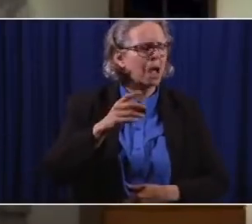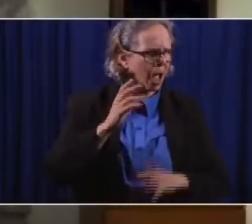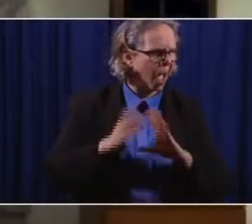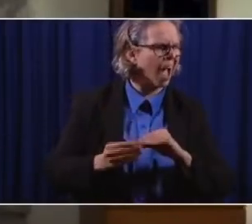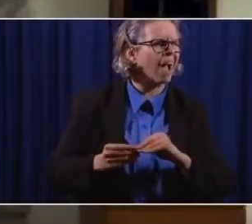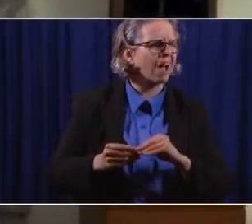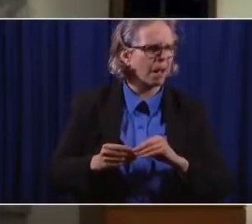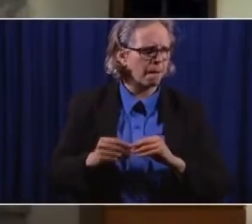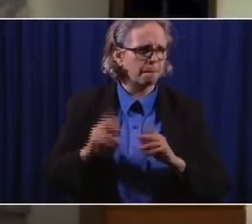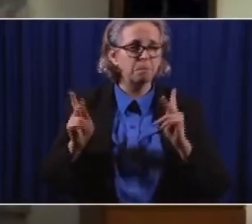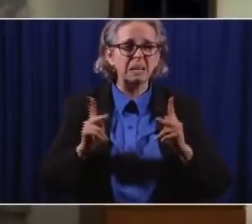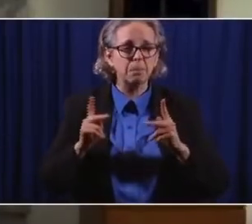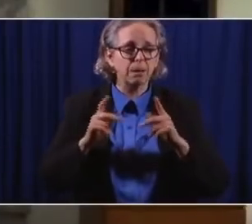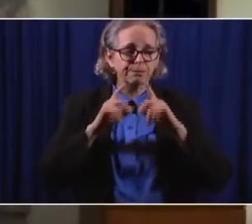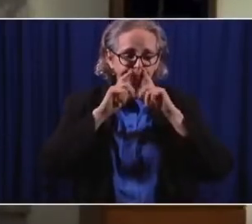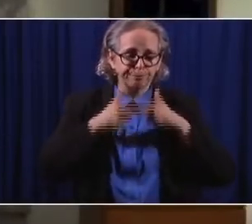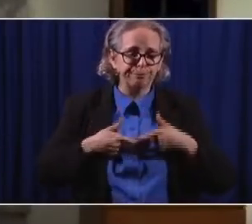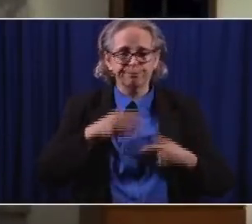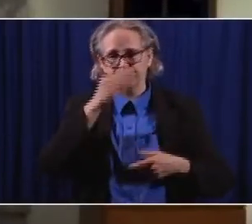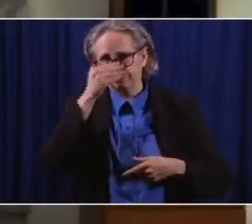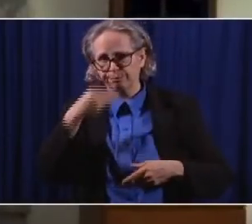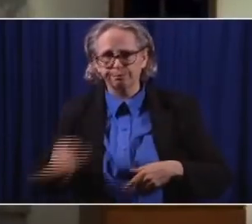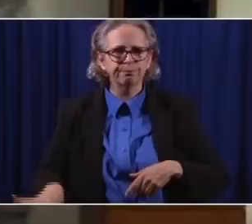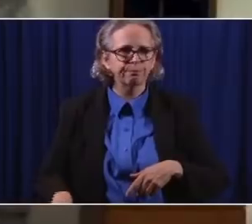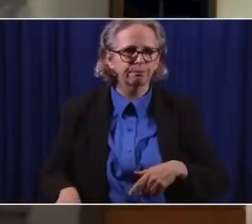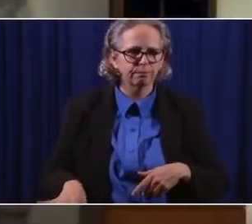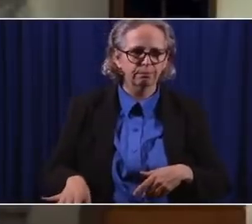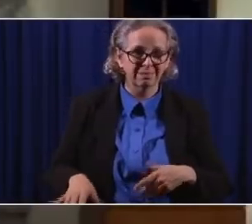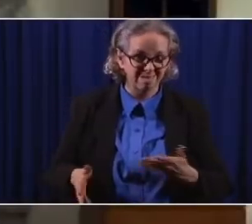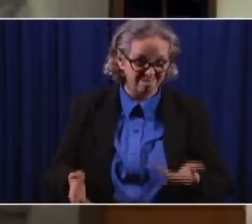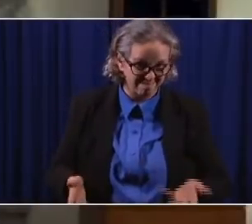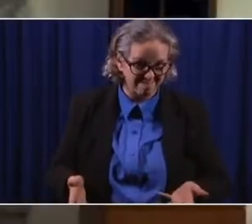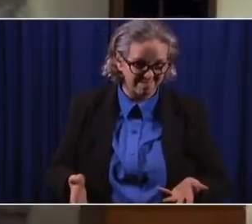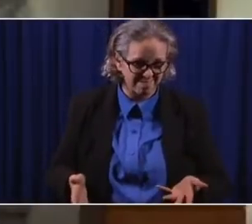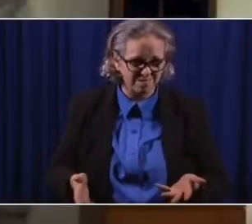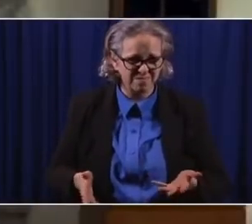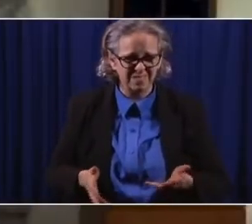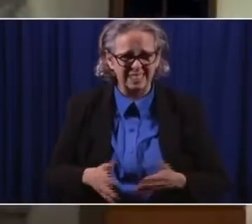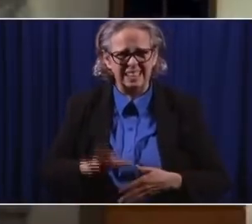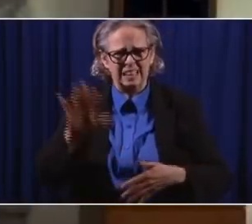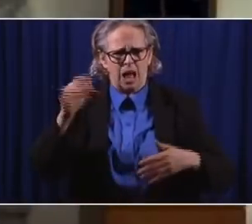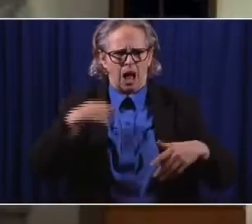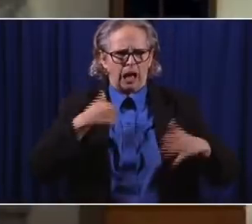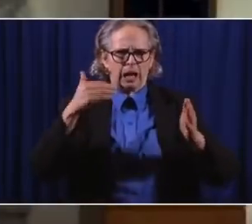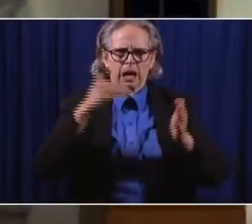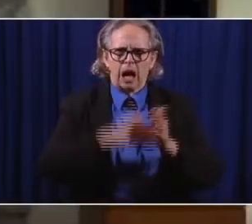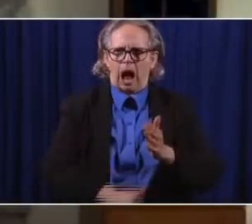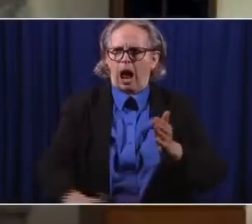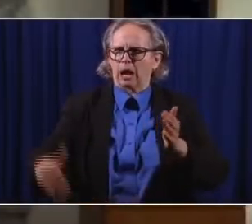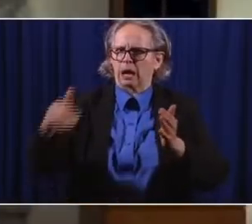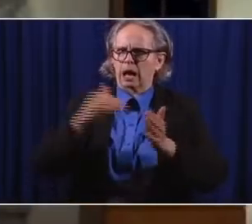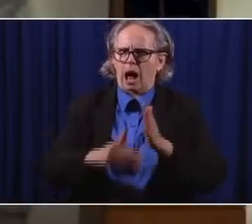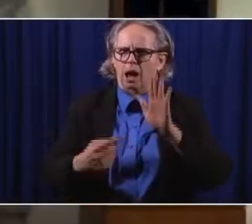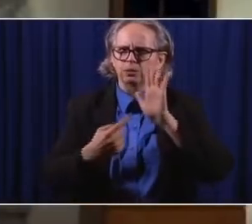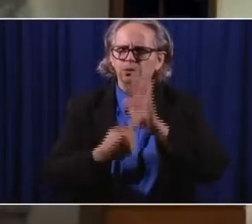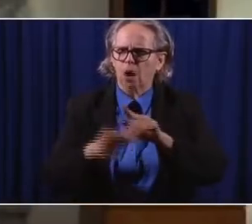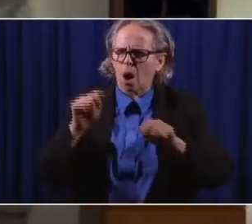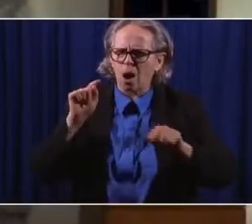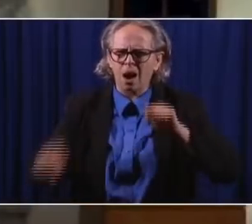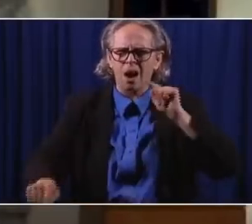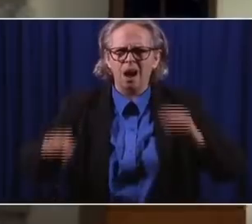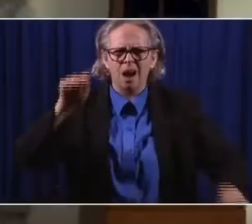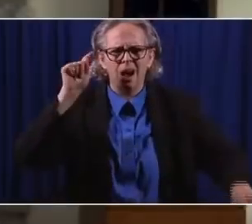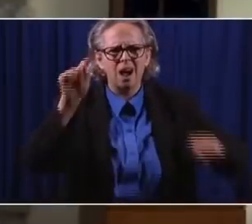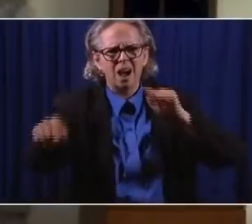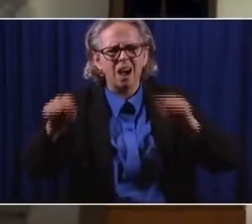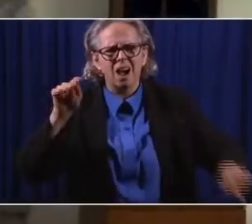haven't talked much about this, when we're talking about people getting together, many times the health departments will report that people were not